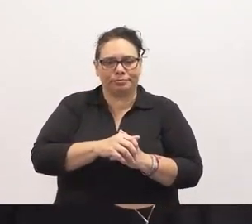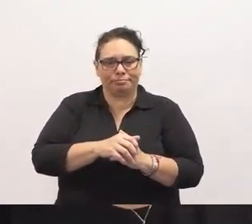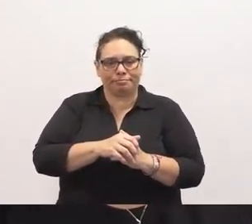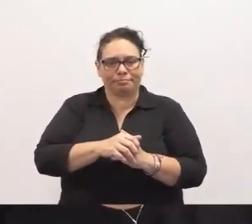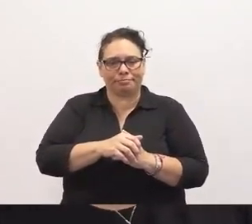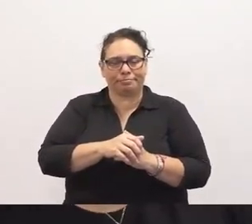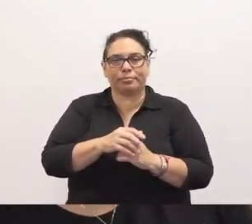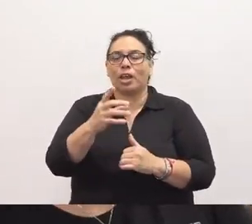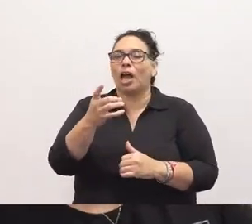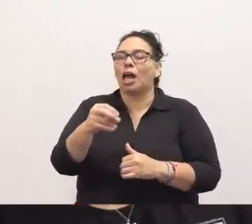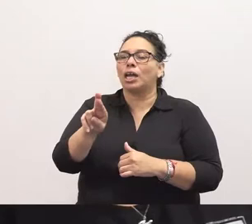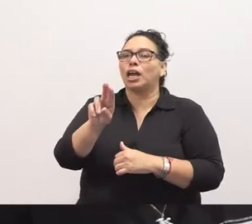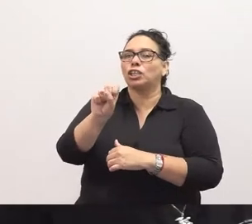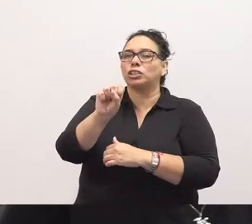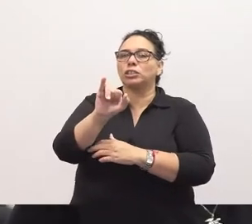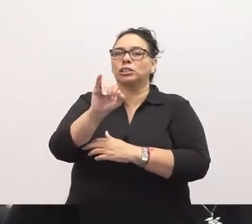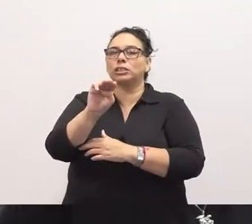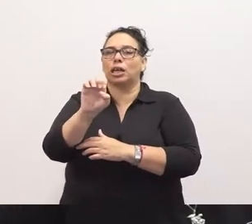Dr. Simon,